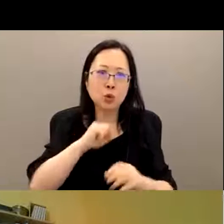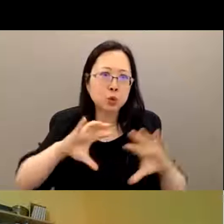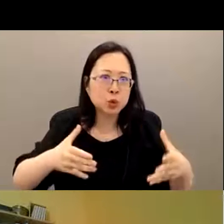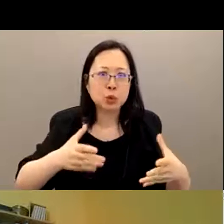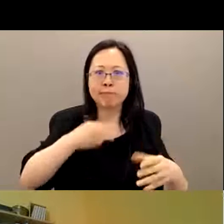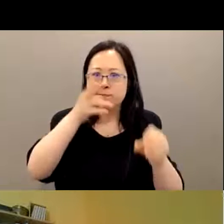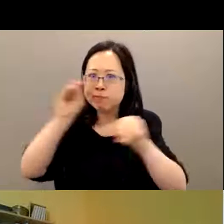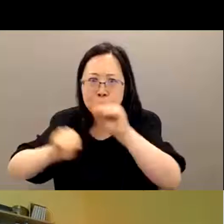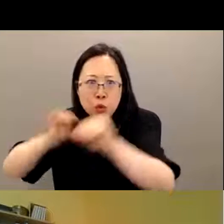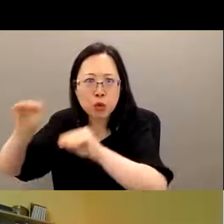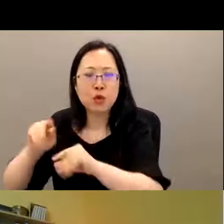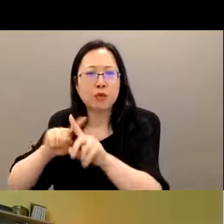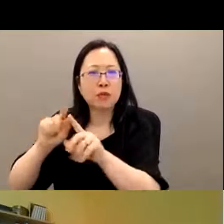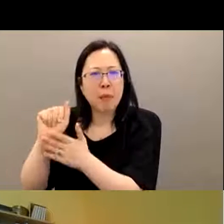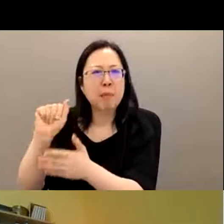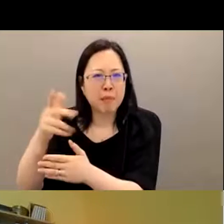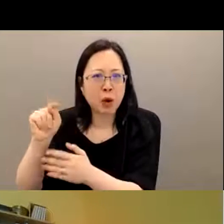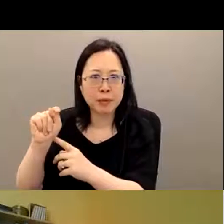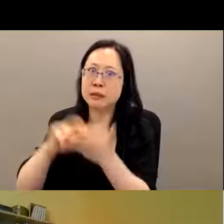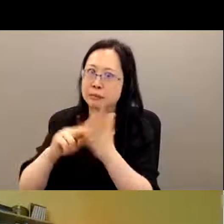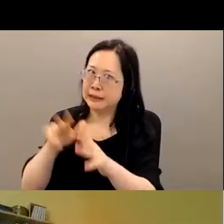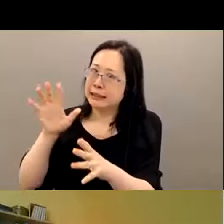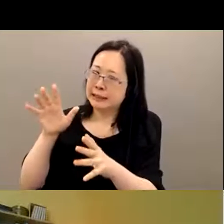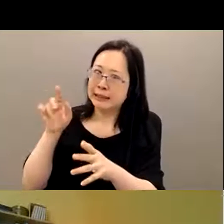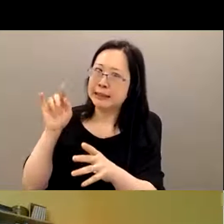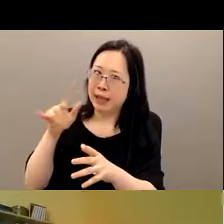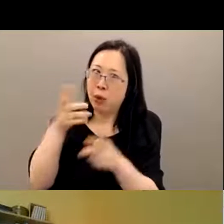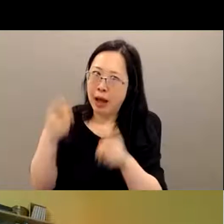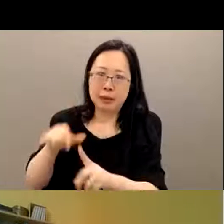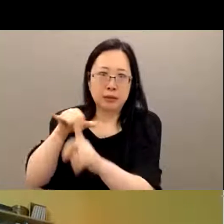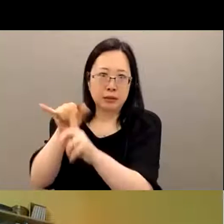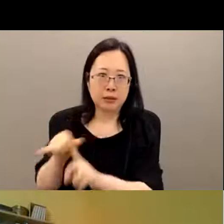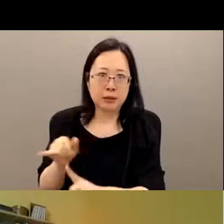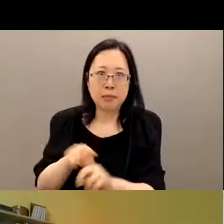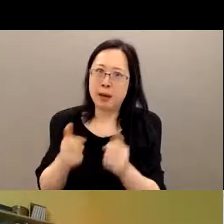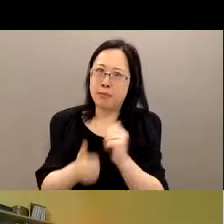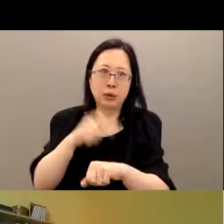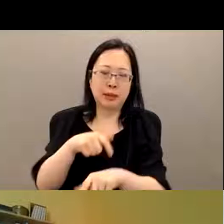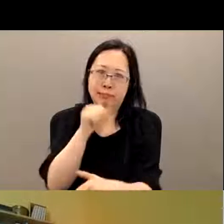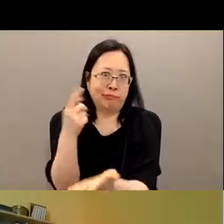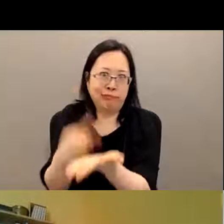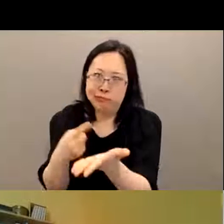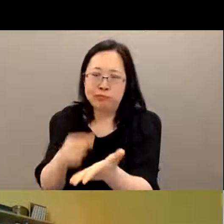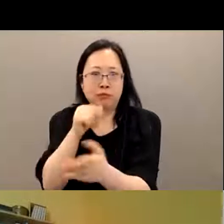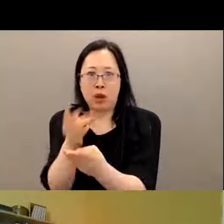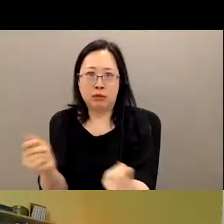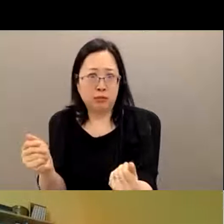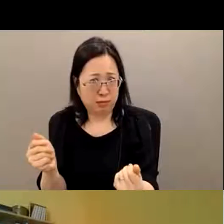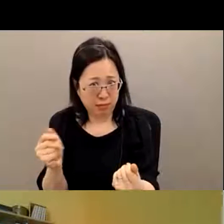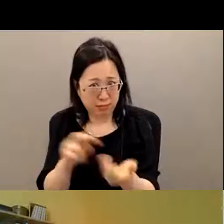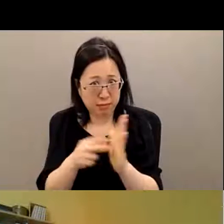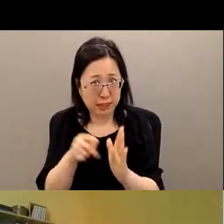a new environment where situations of bullying can arise, but is not necessarily always addressed. Is this something